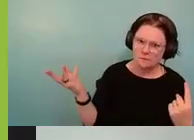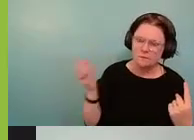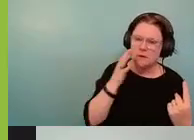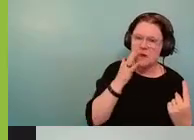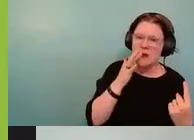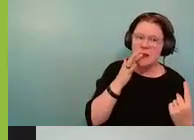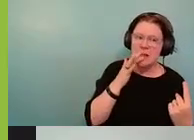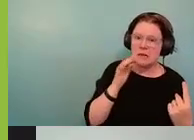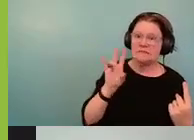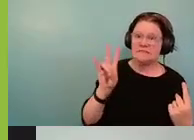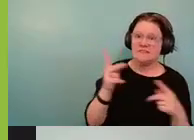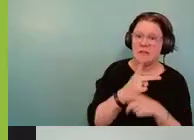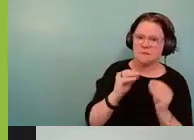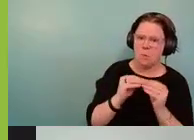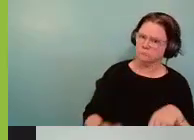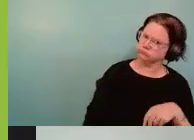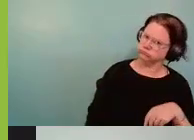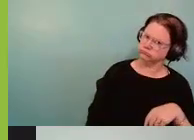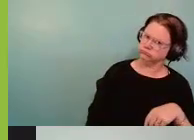greater than that, I think